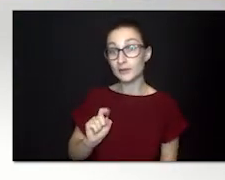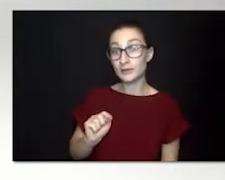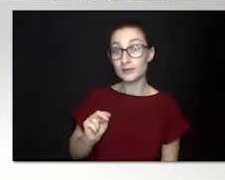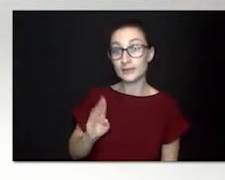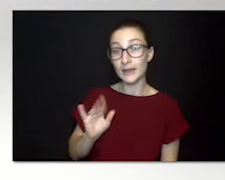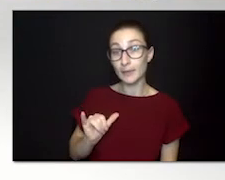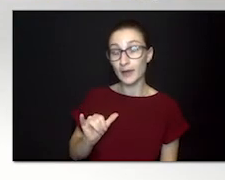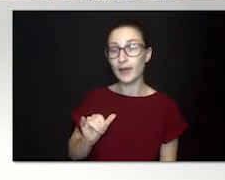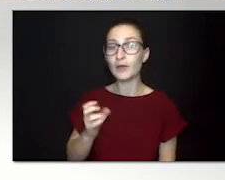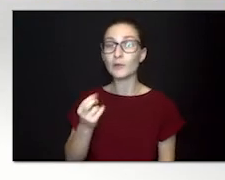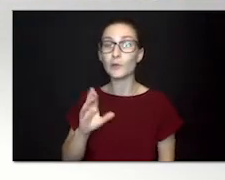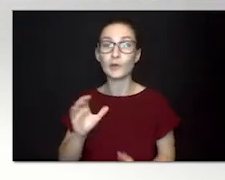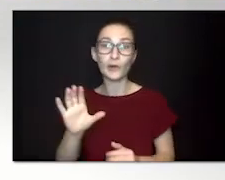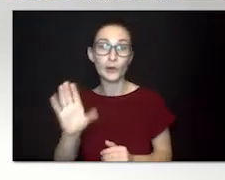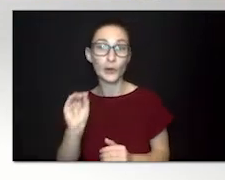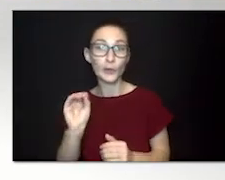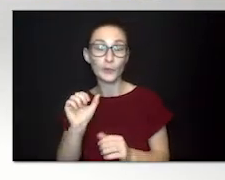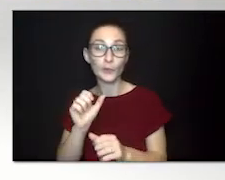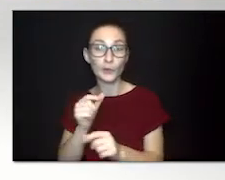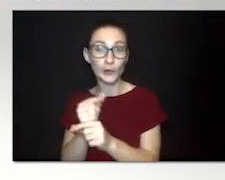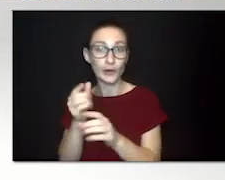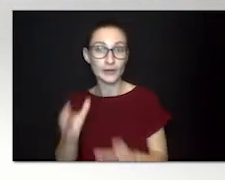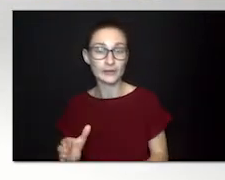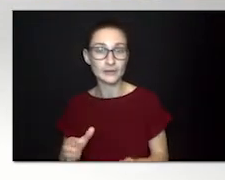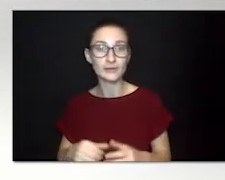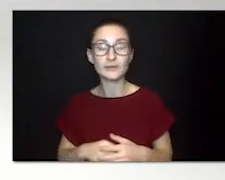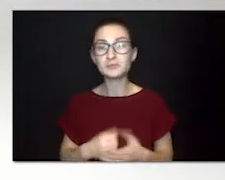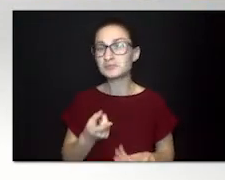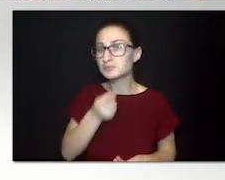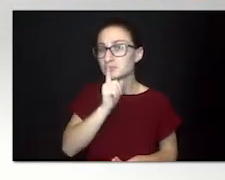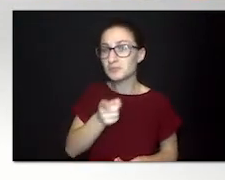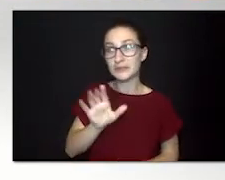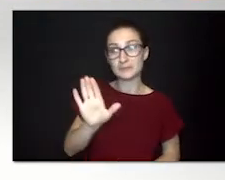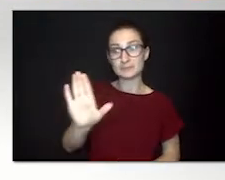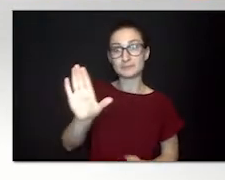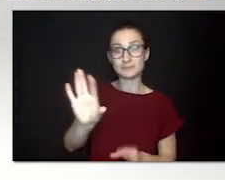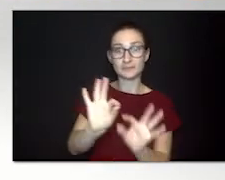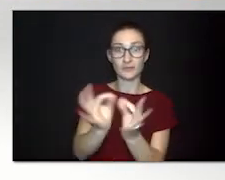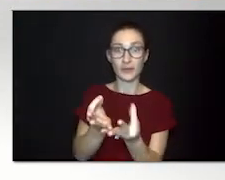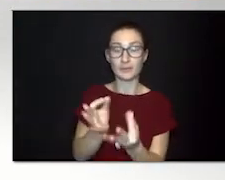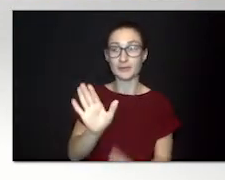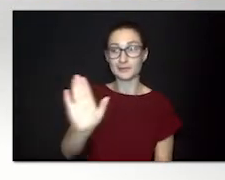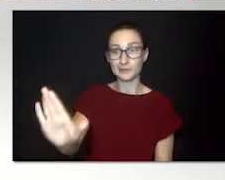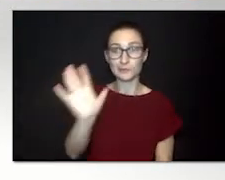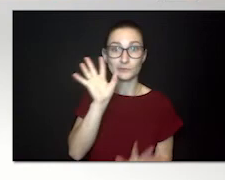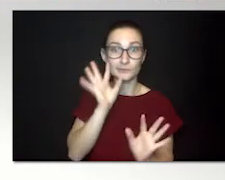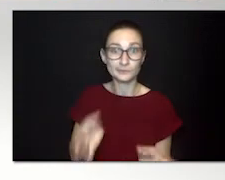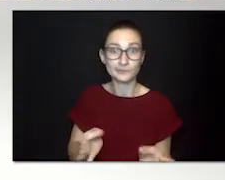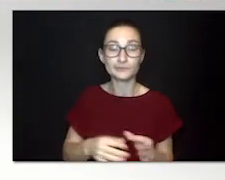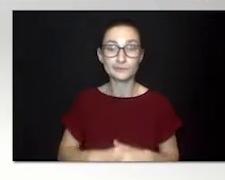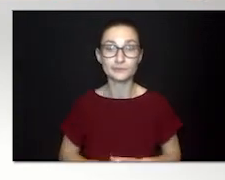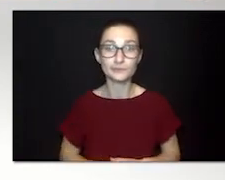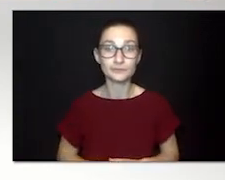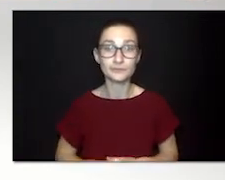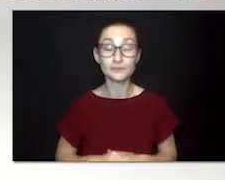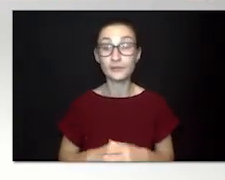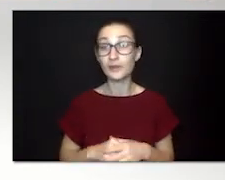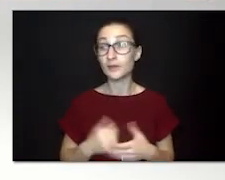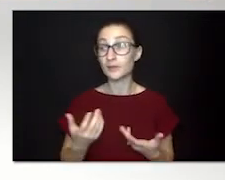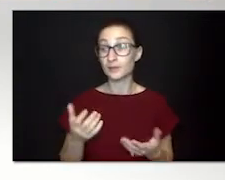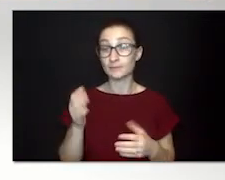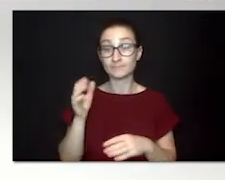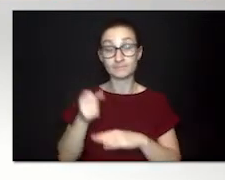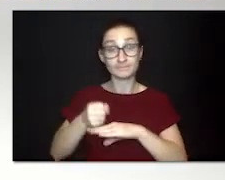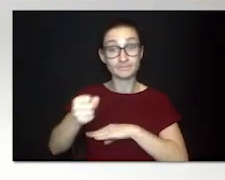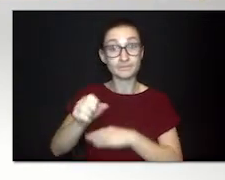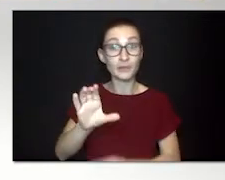Is it standby or co-guardian? That's really, once again, going to be a kind of a family-specific decision. Having someone be appointed